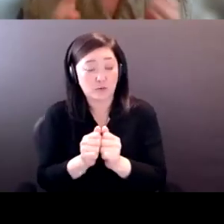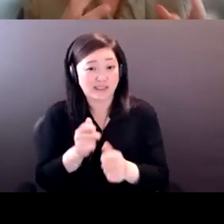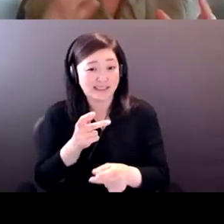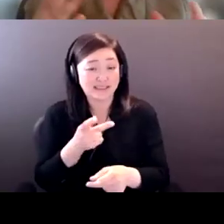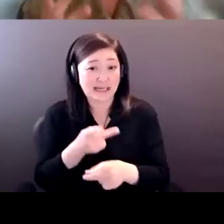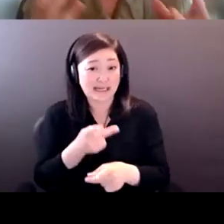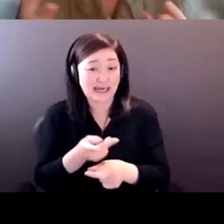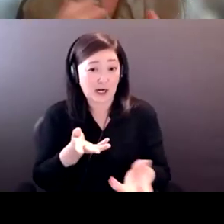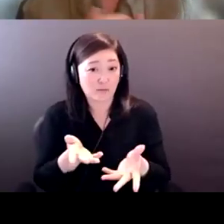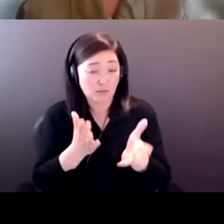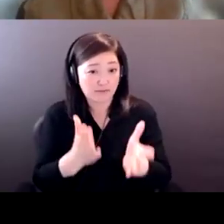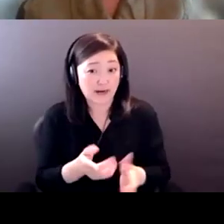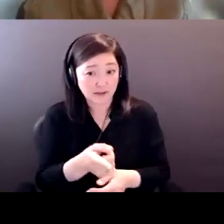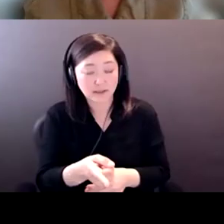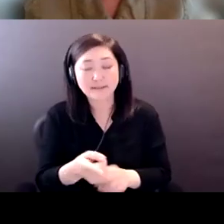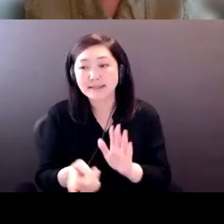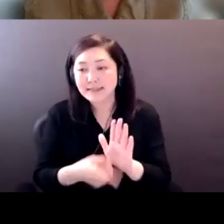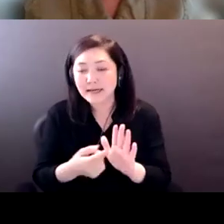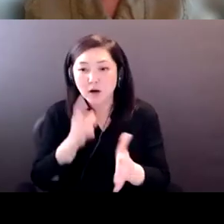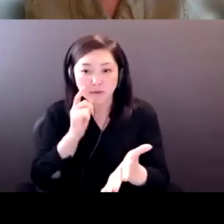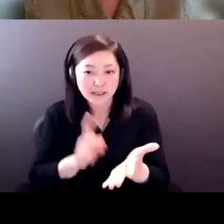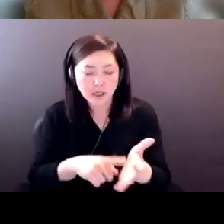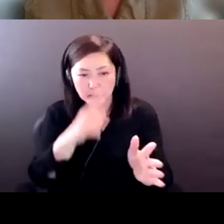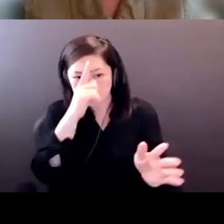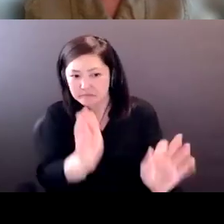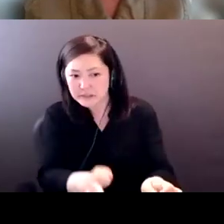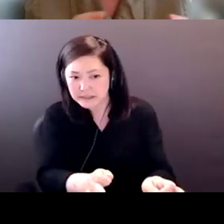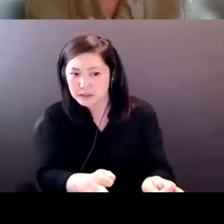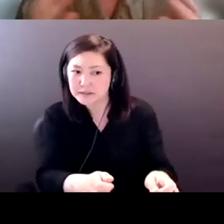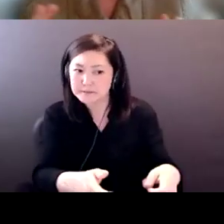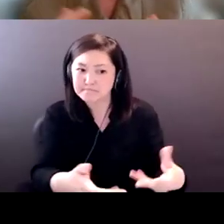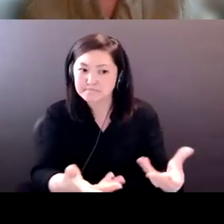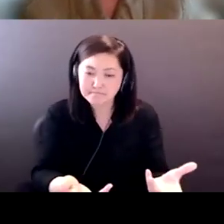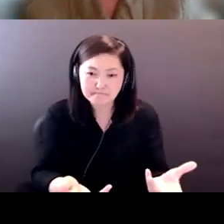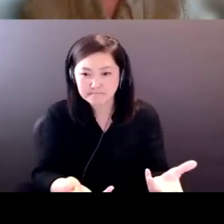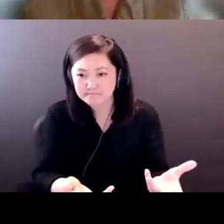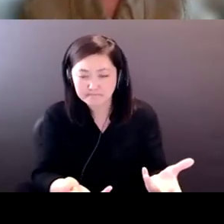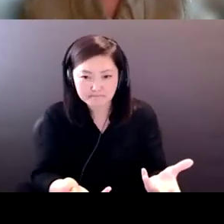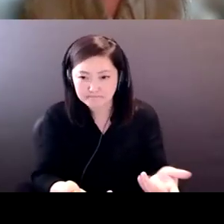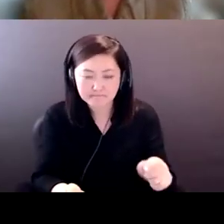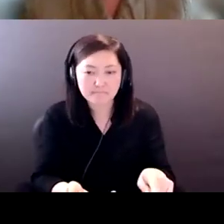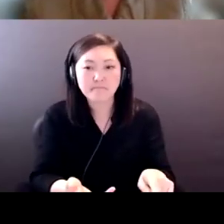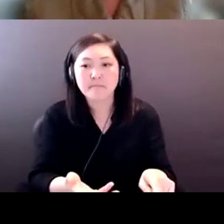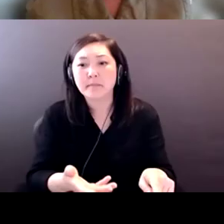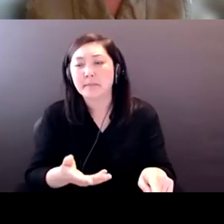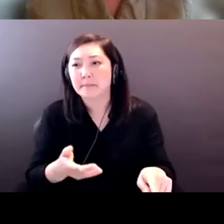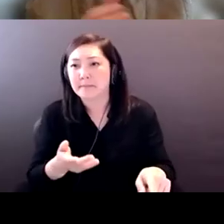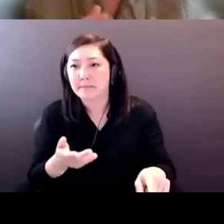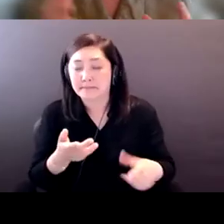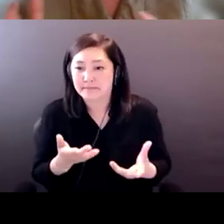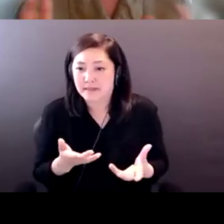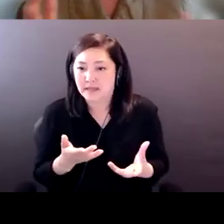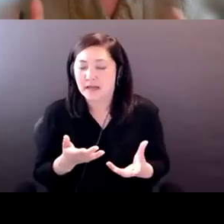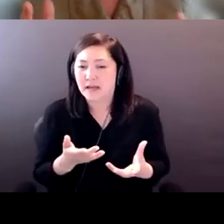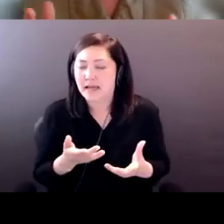see sometimes that there are instances where decisions might be made, under the guise of safety, and that can be a way